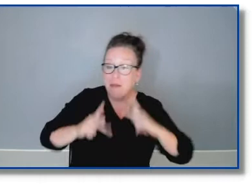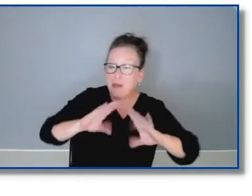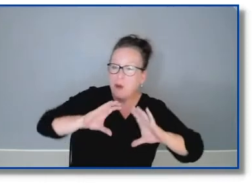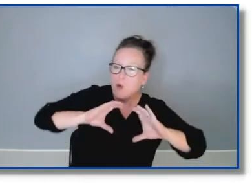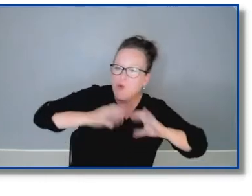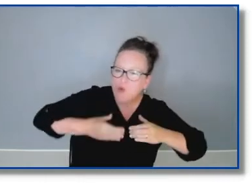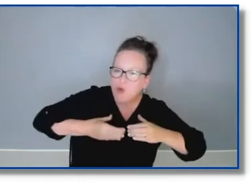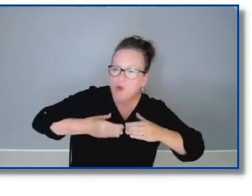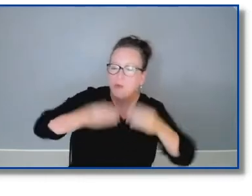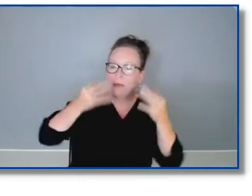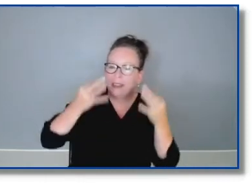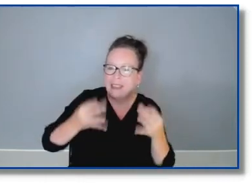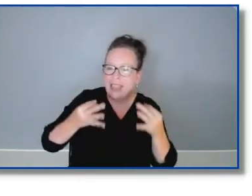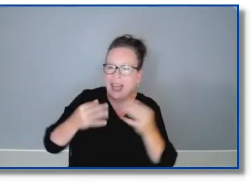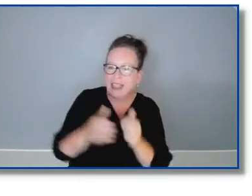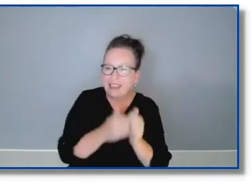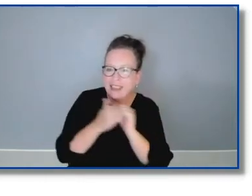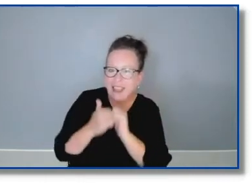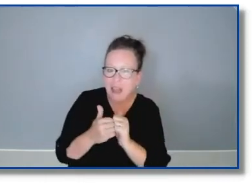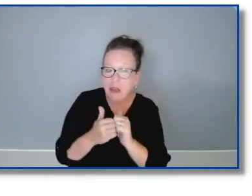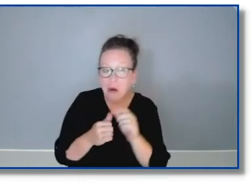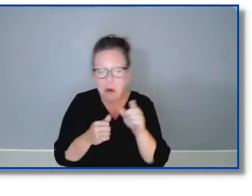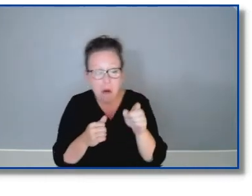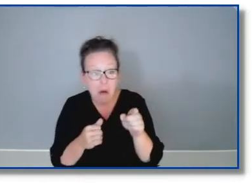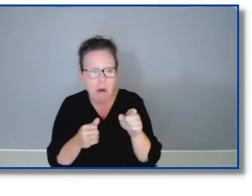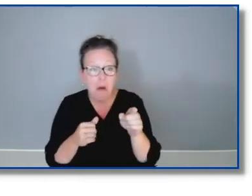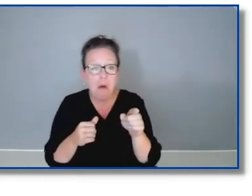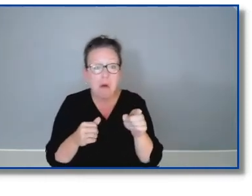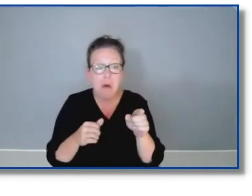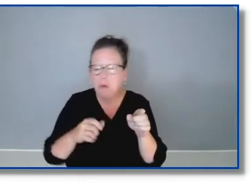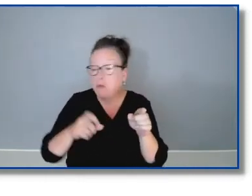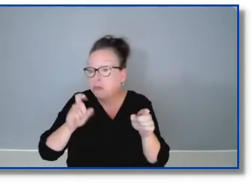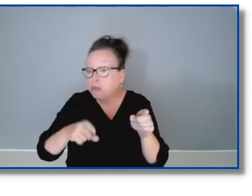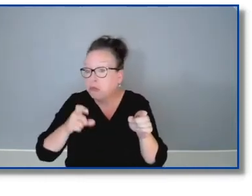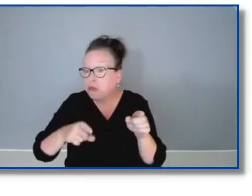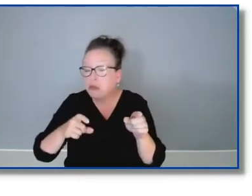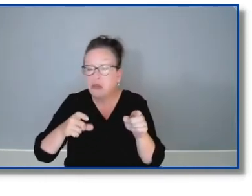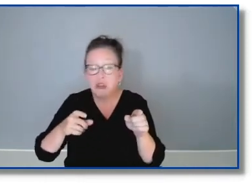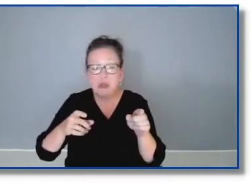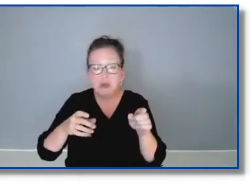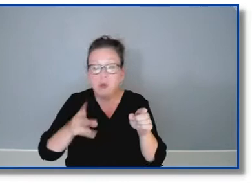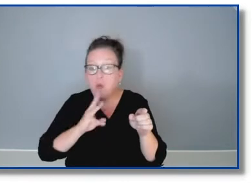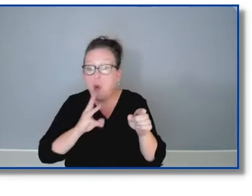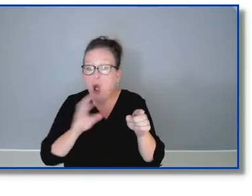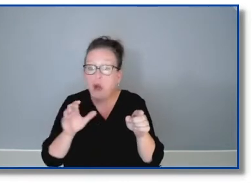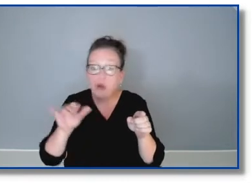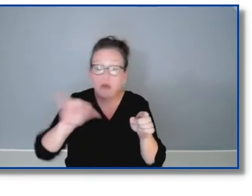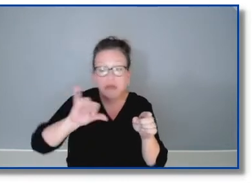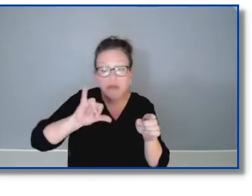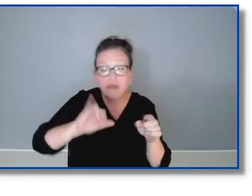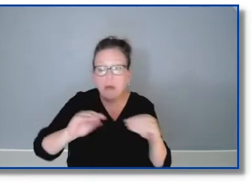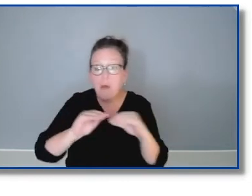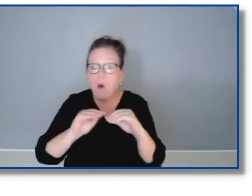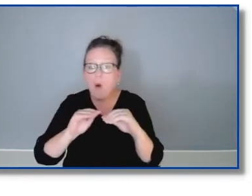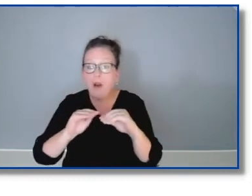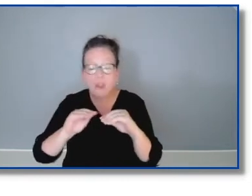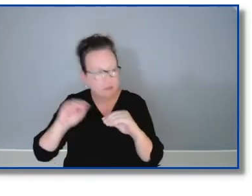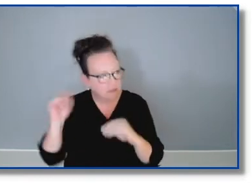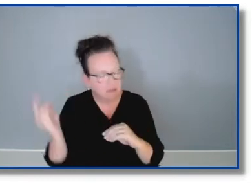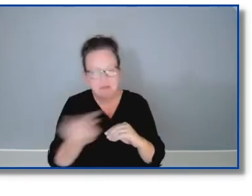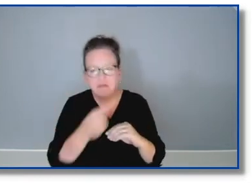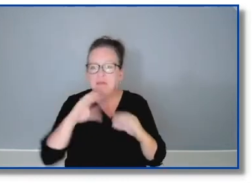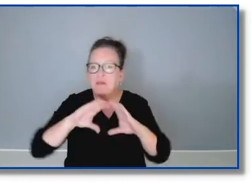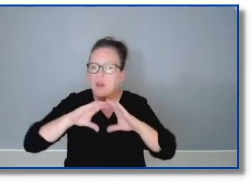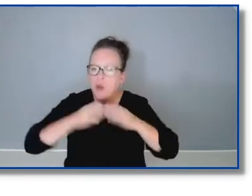being shown in this live broadcast, the decisions whether the plant should be watered or not are made daily by the